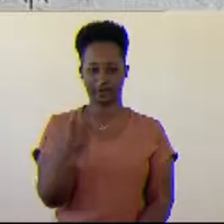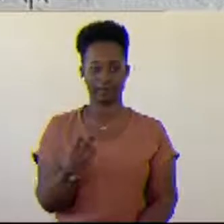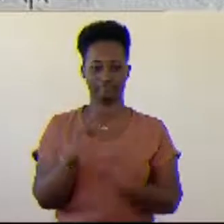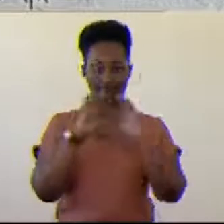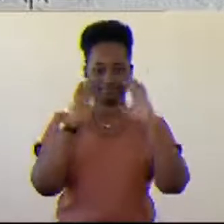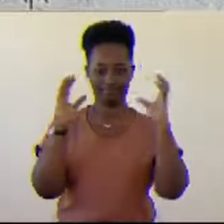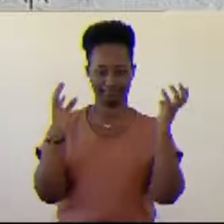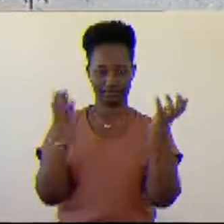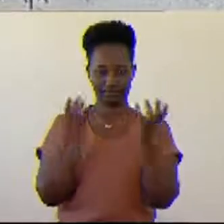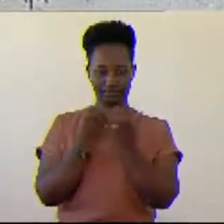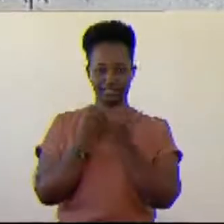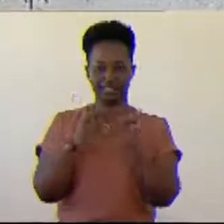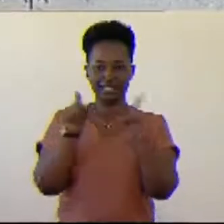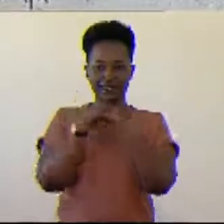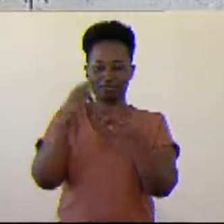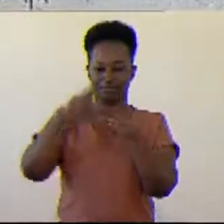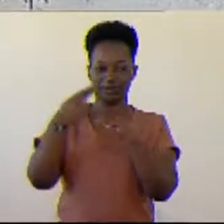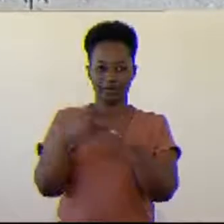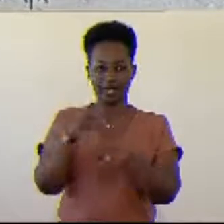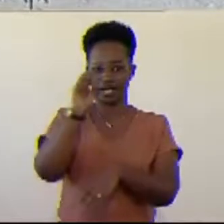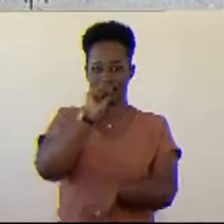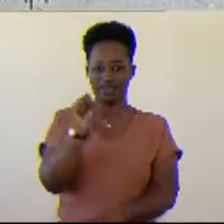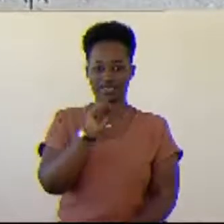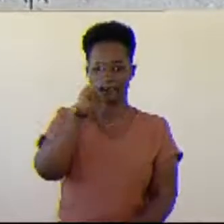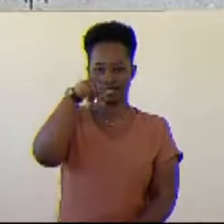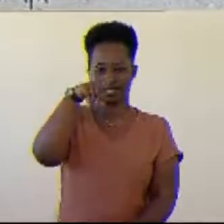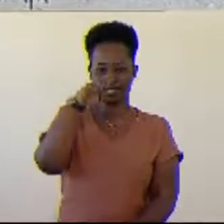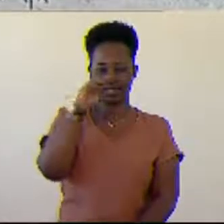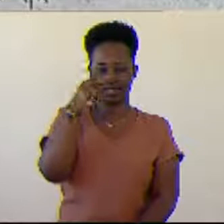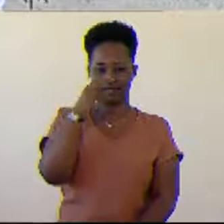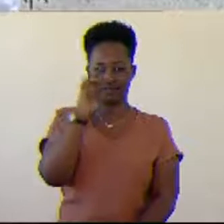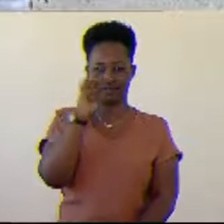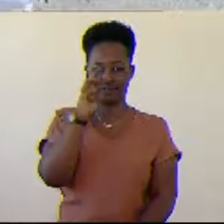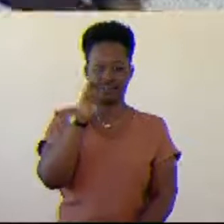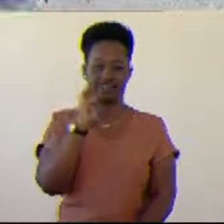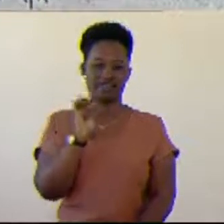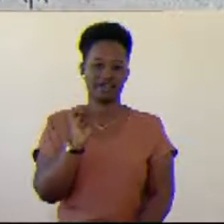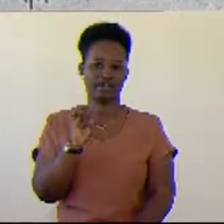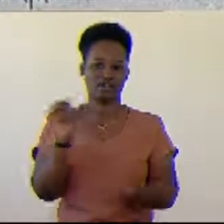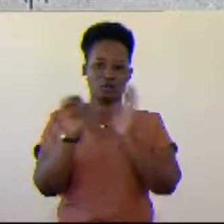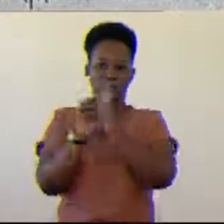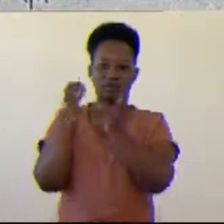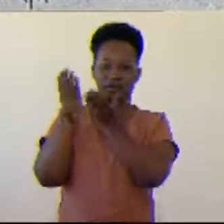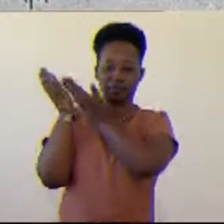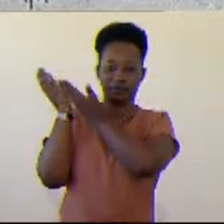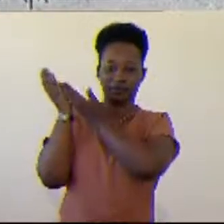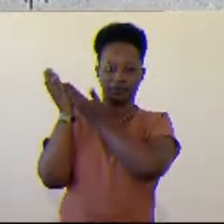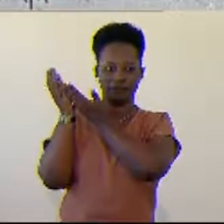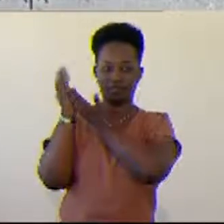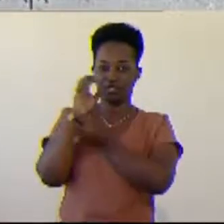like this is a sphere, okay? Something spherical. Like this is a